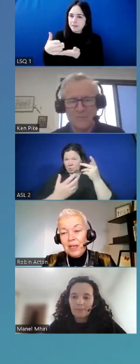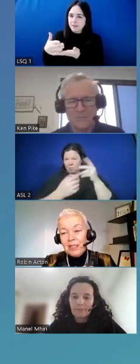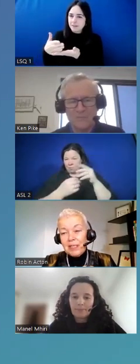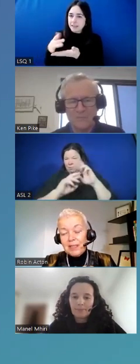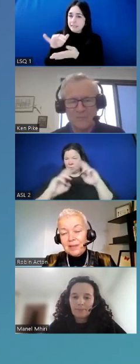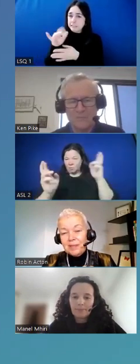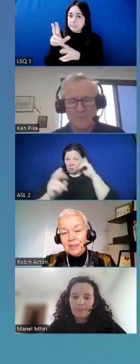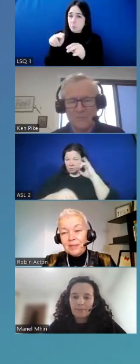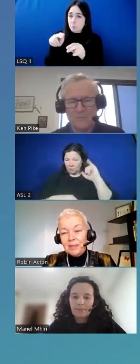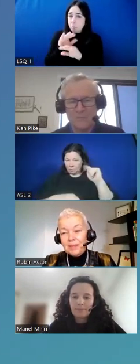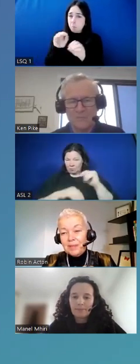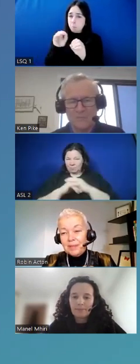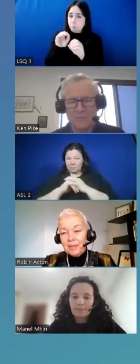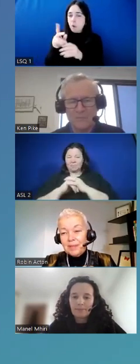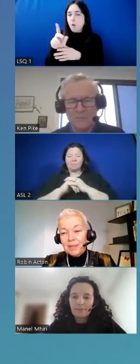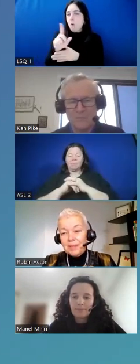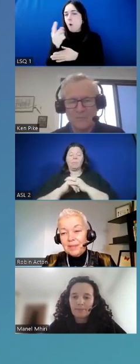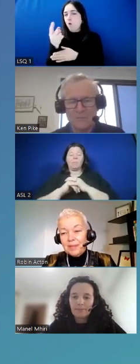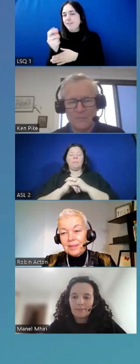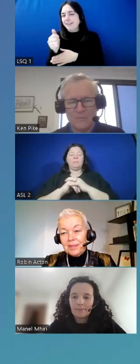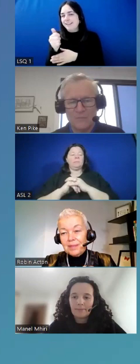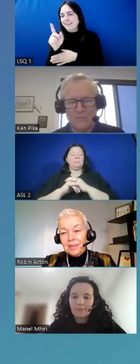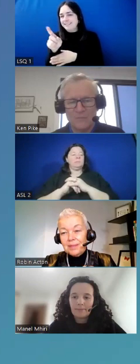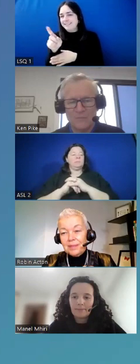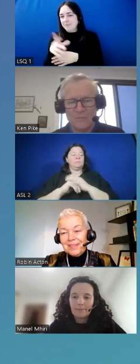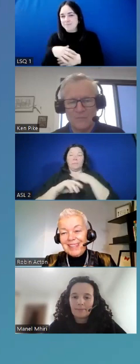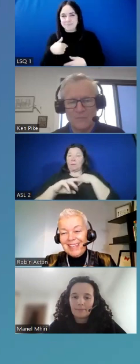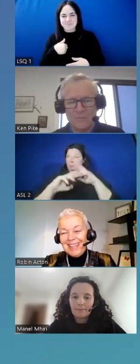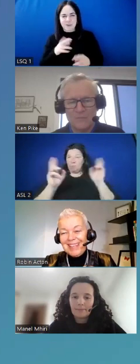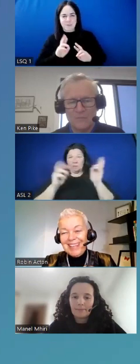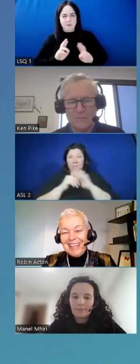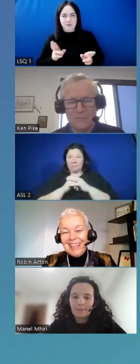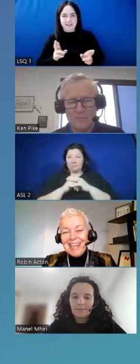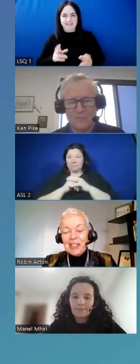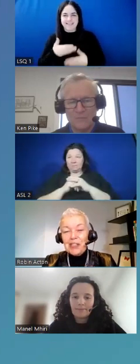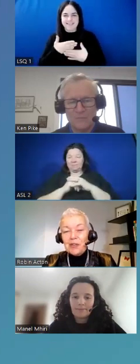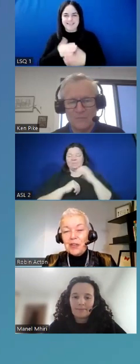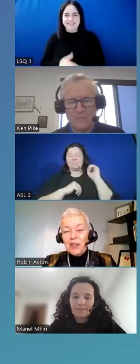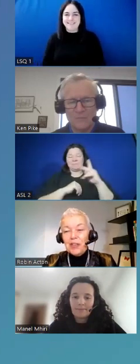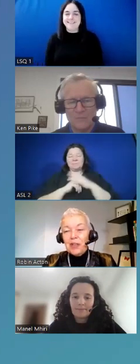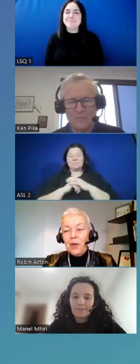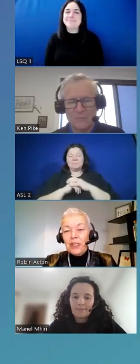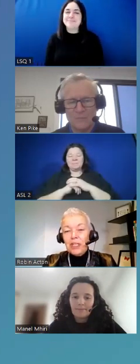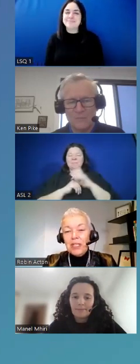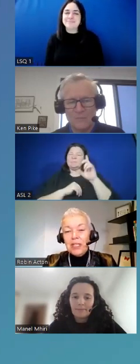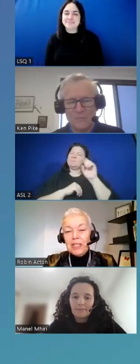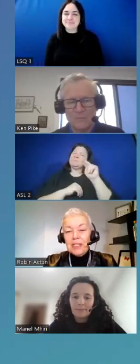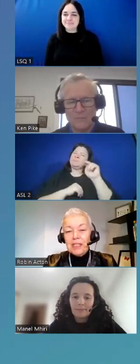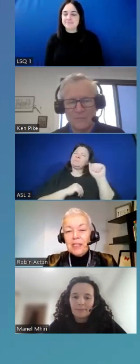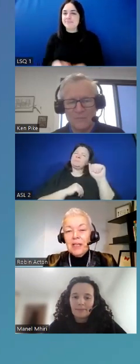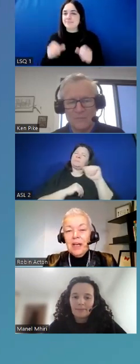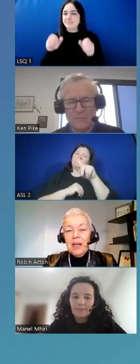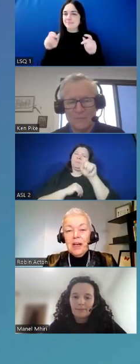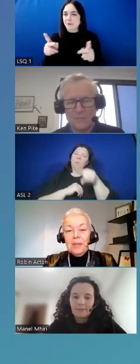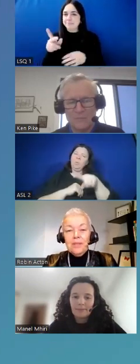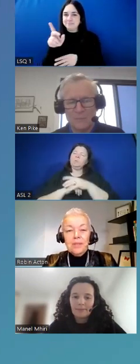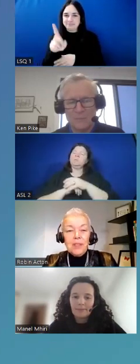ready for it? I'm ready. Okay. So Donna, the question